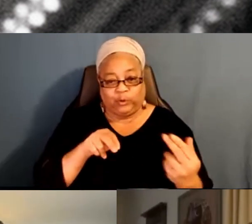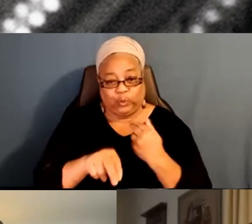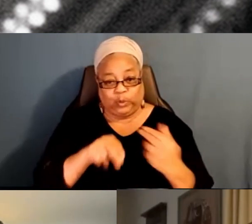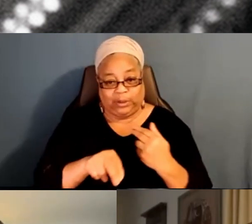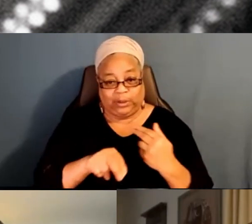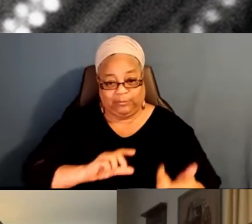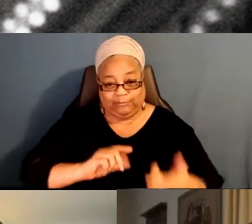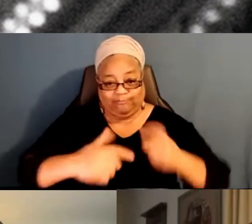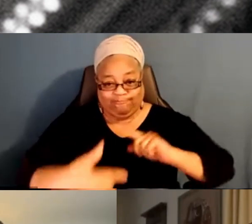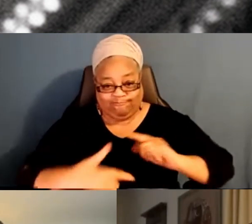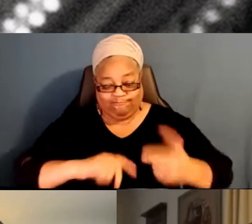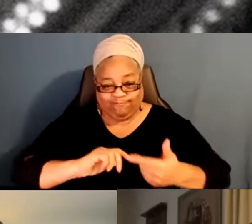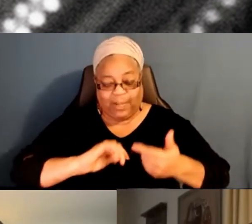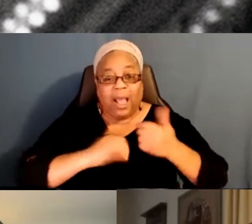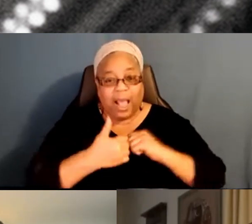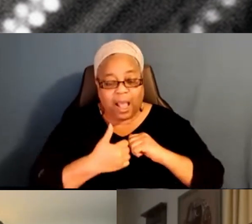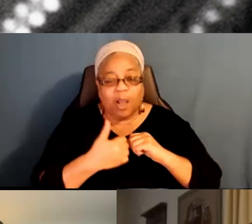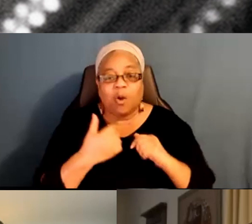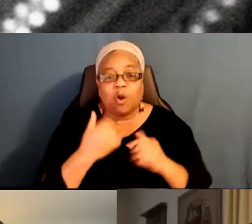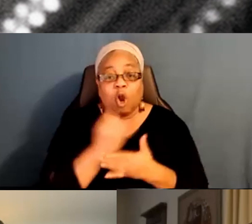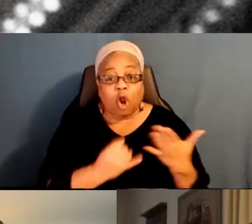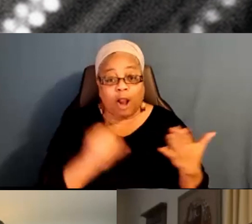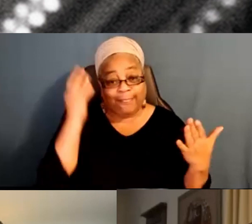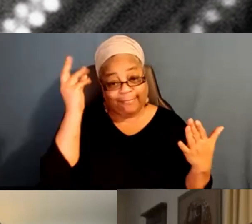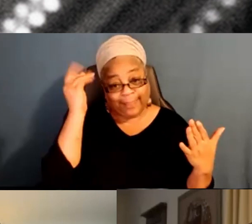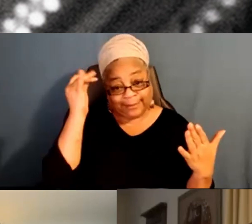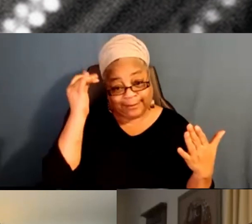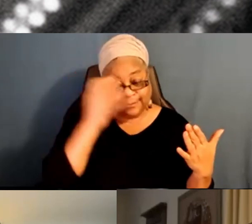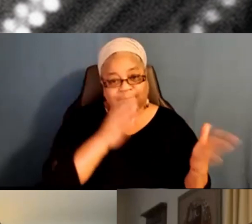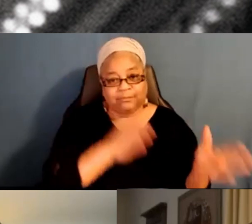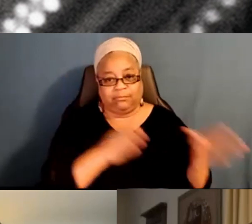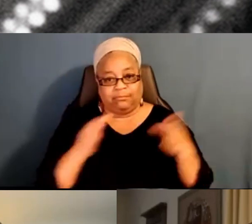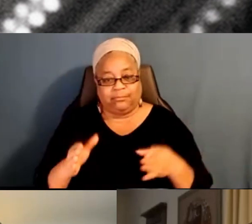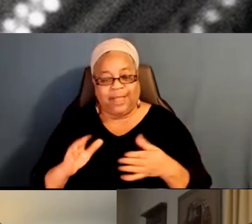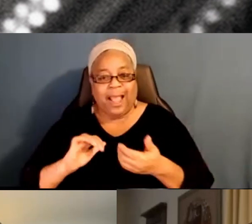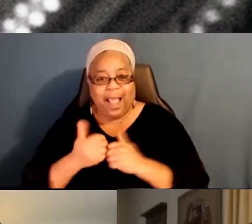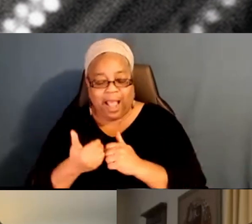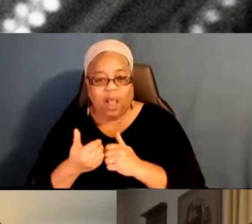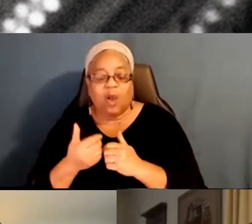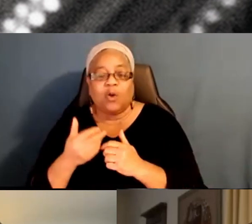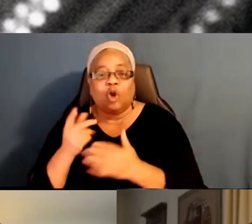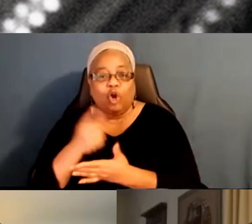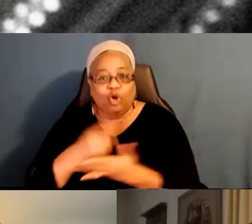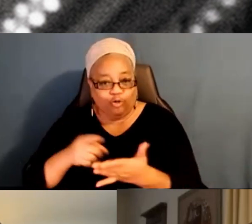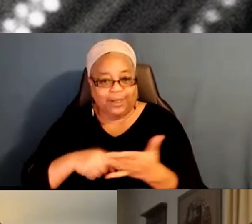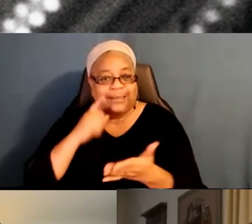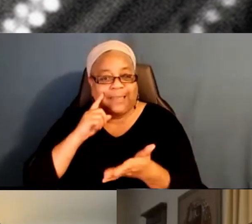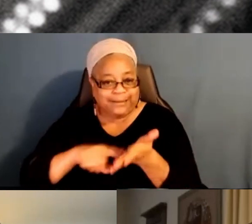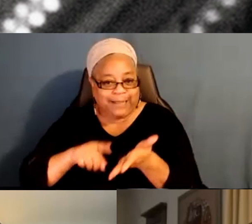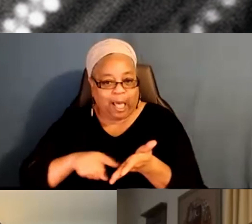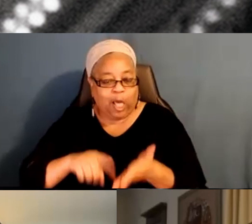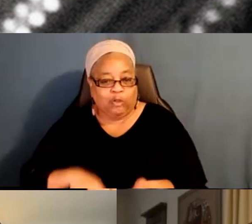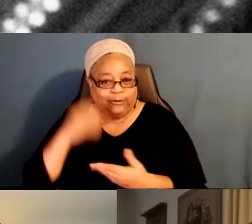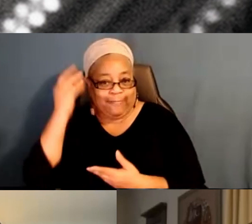thinks and the way critics and scholars think about the art, right? Rather than having one